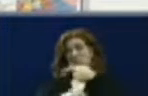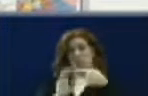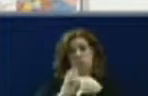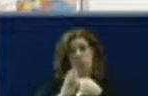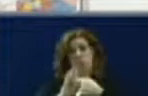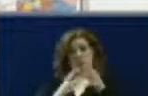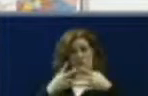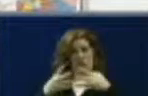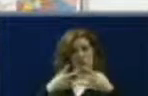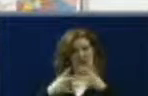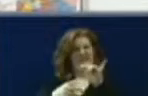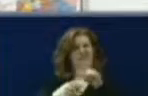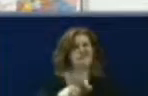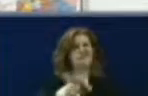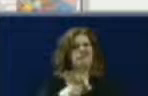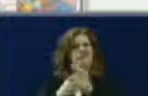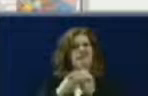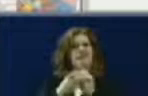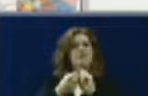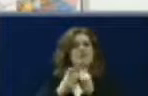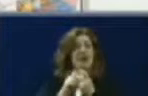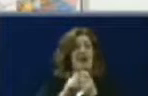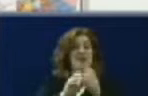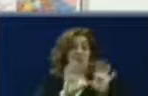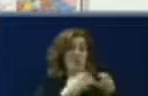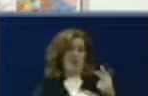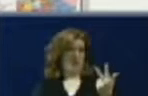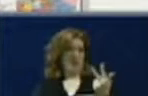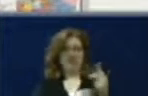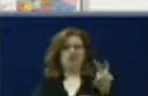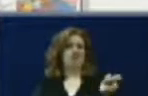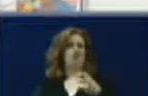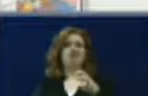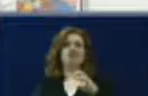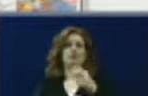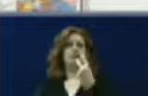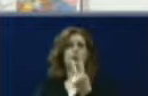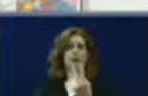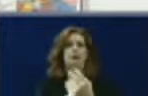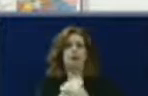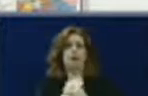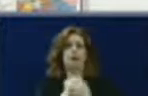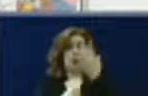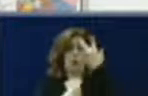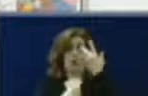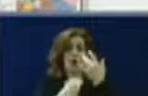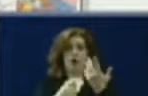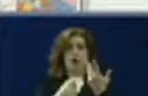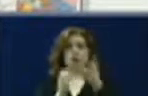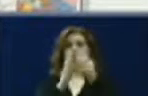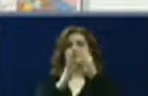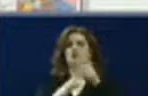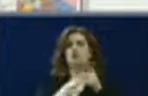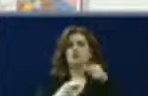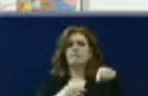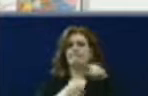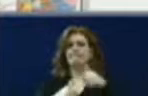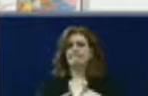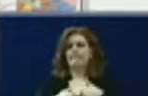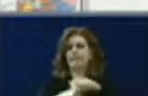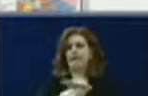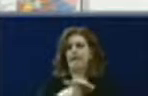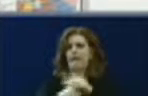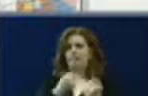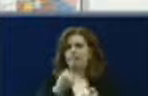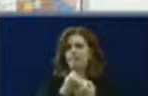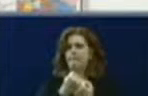those areas that was changed from a category 3 to a category 2 based on students that live in that area. And